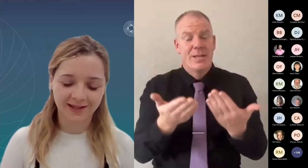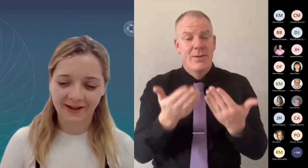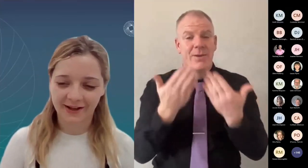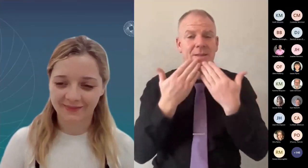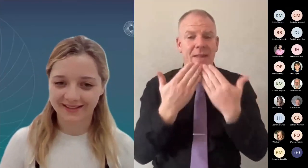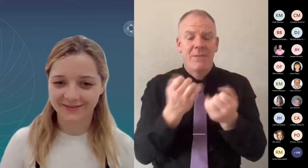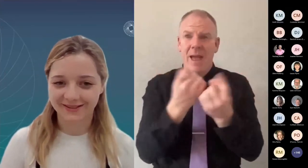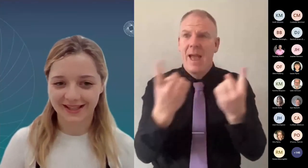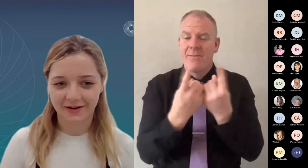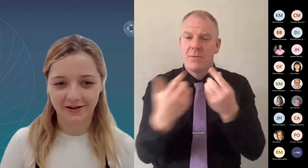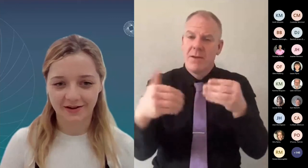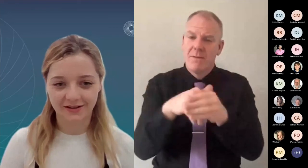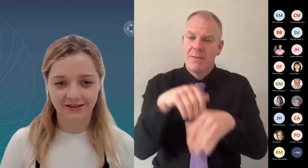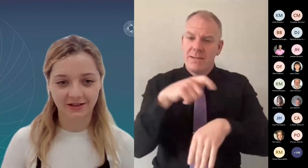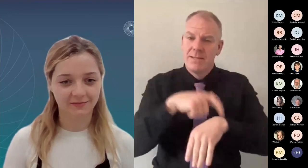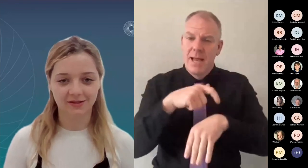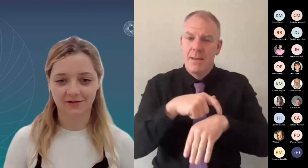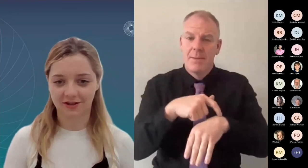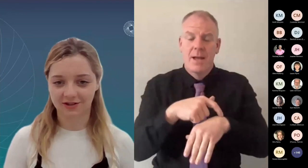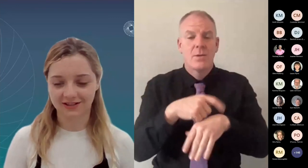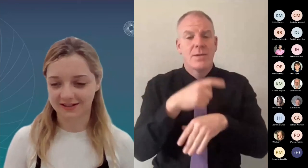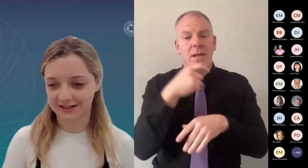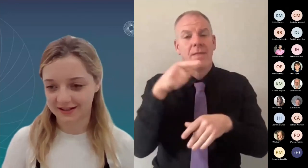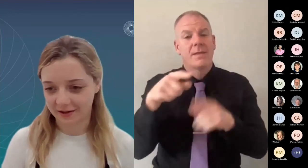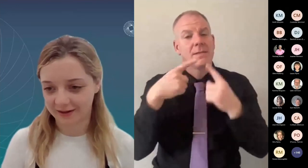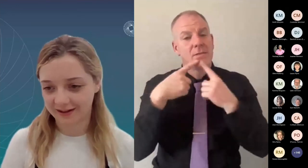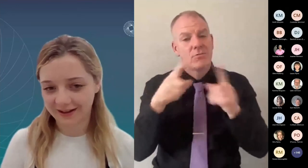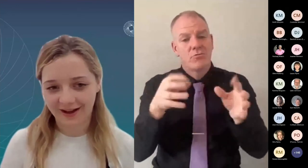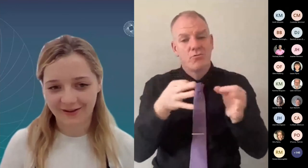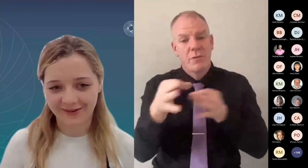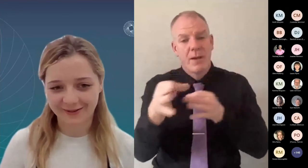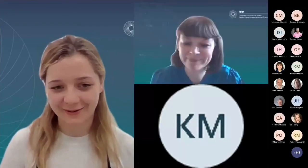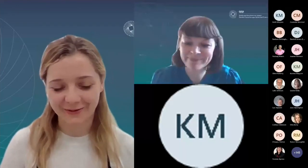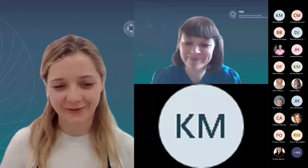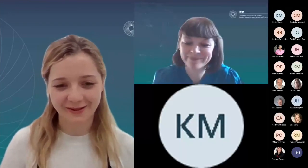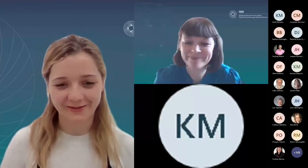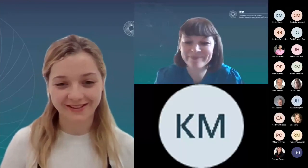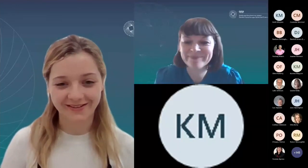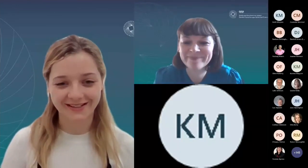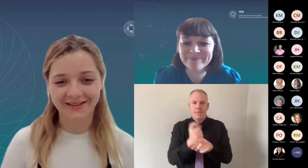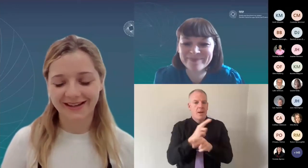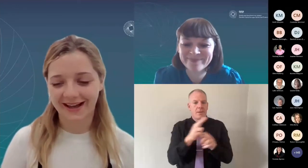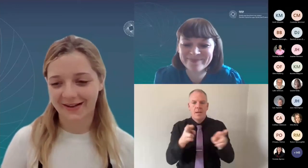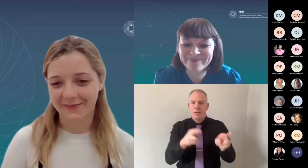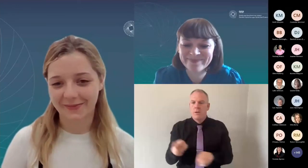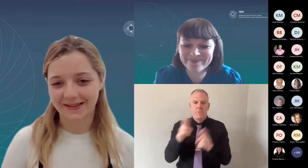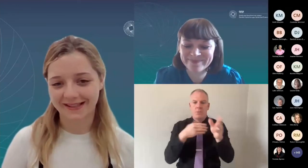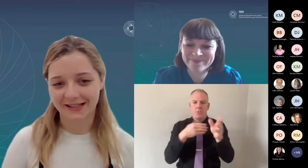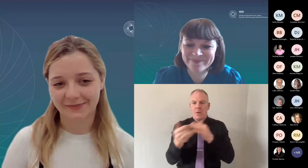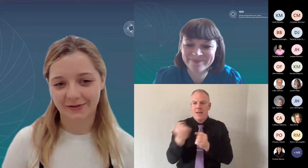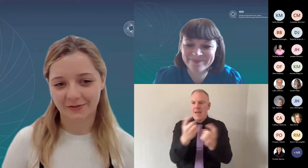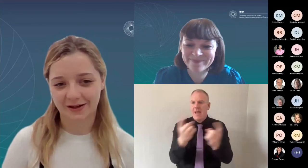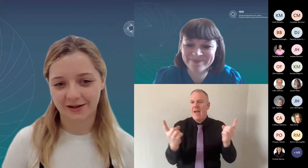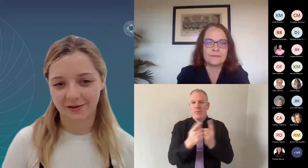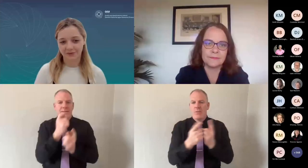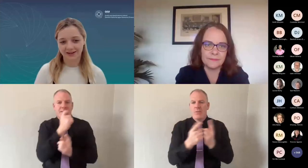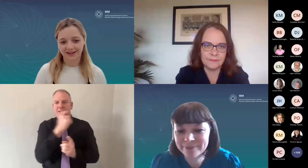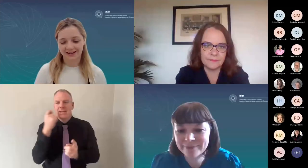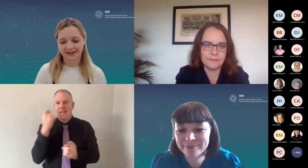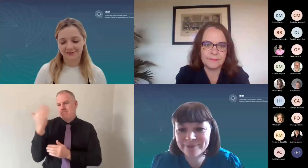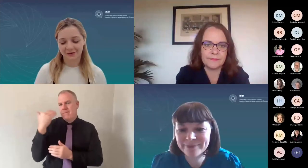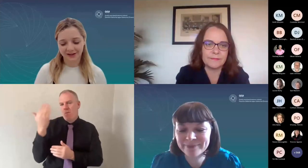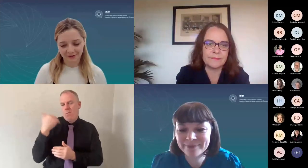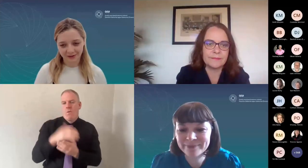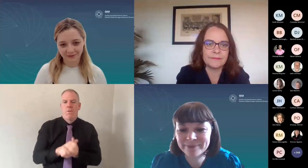your time. As was said earlier, this statement of strategy is indeed timely. I'm not going to repeat what's already been said, but I know I'm not